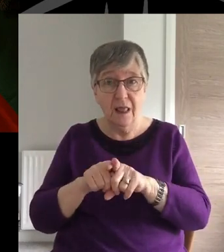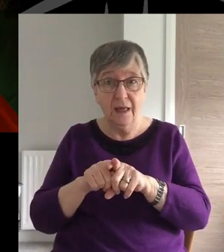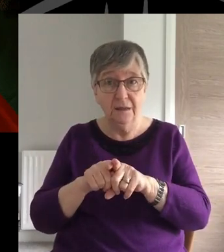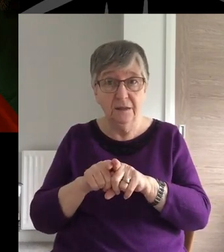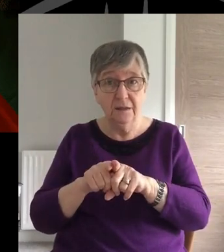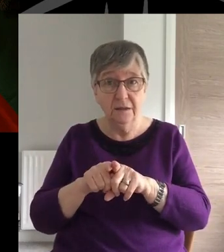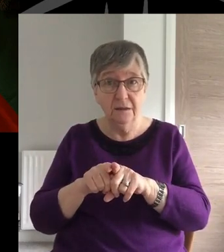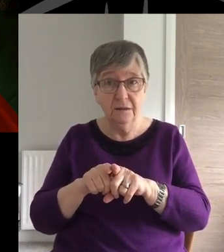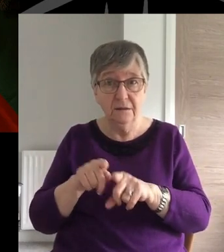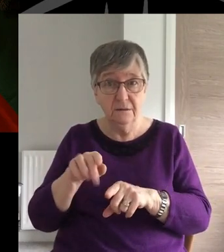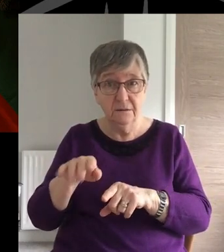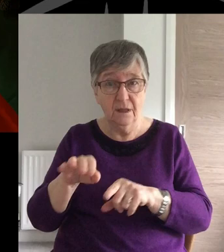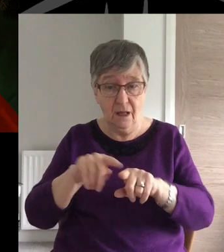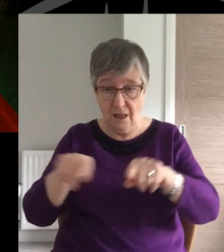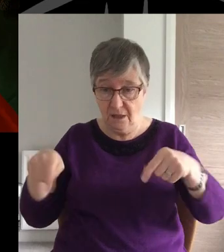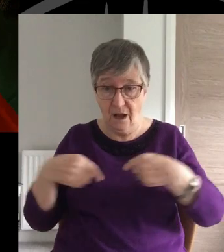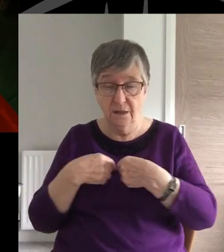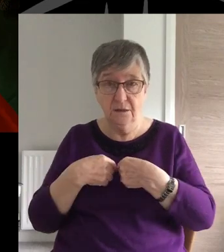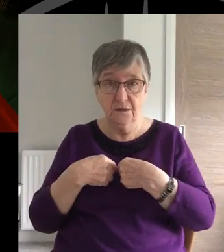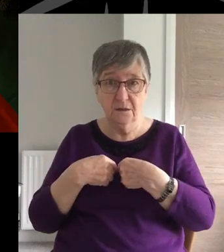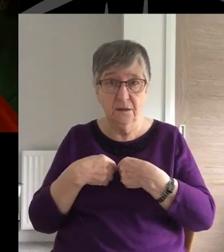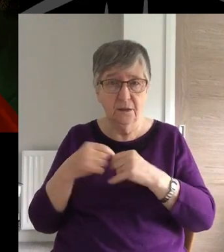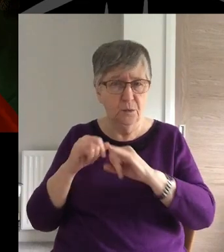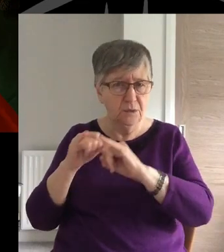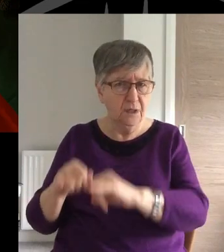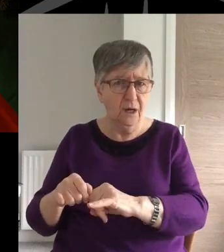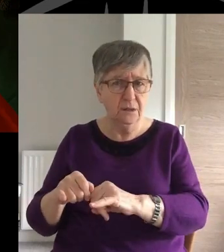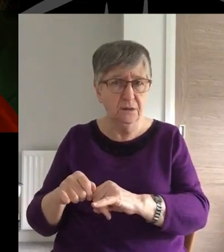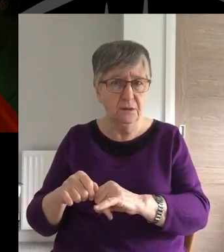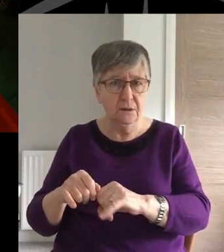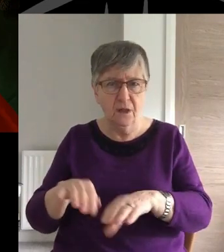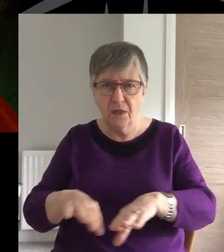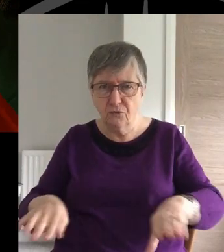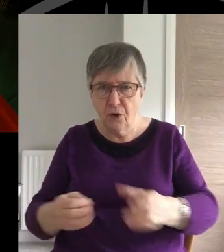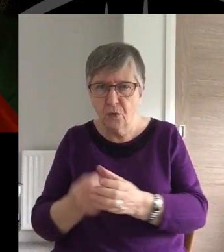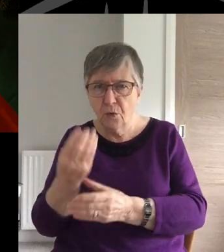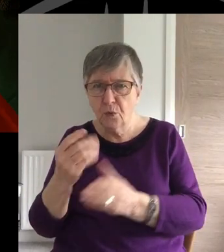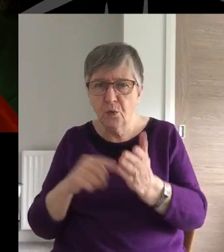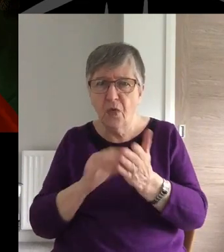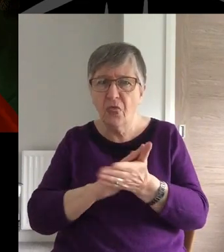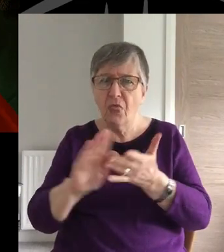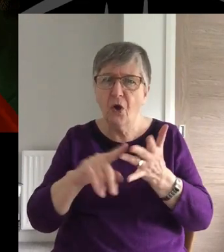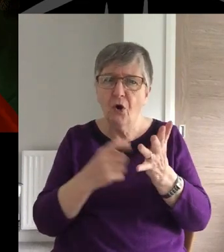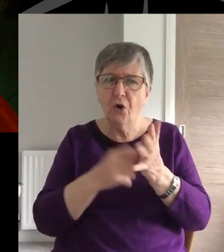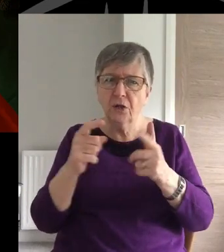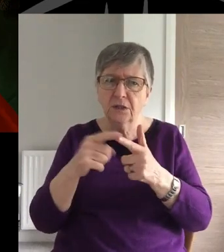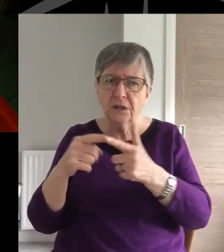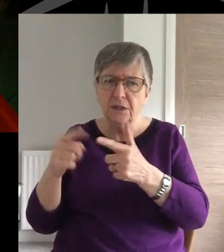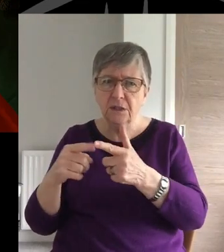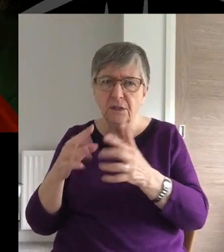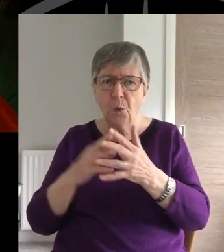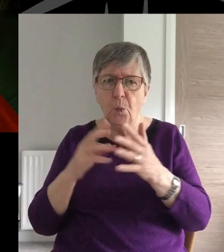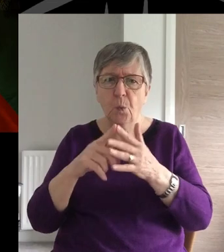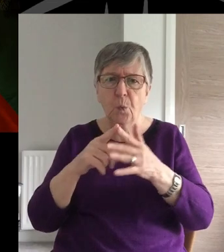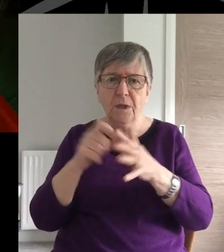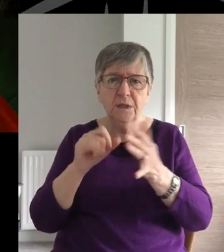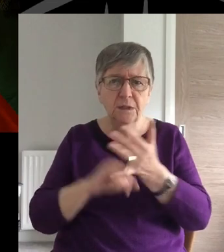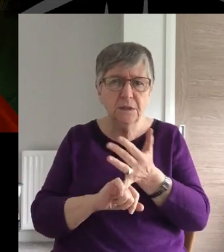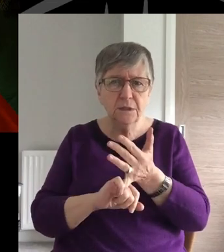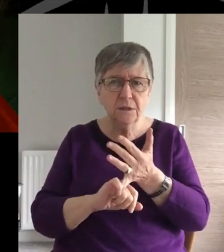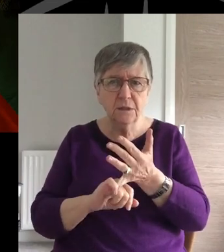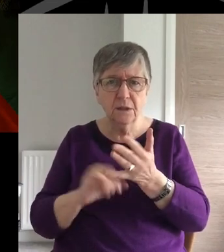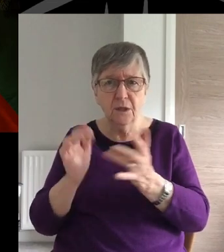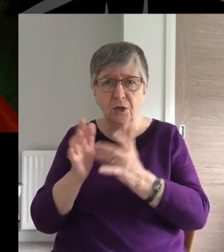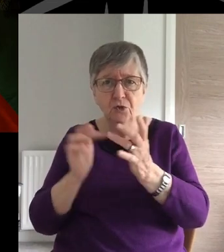his environment, like ours, was cursed. The ground grew thorns and grew weeds. Jesus could only